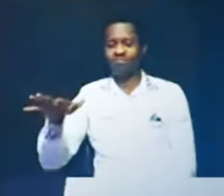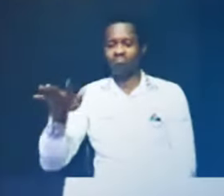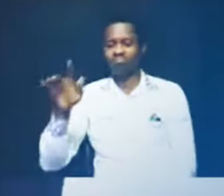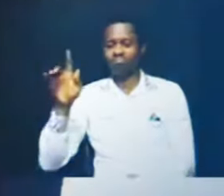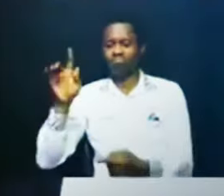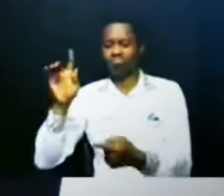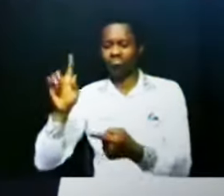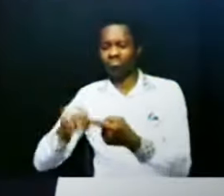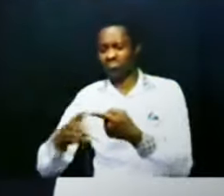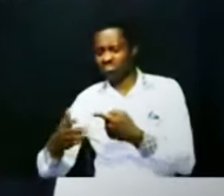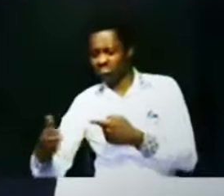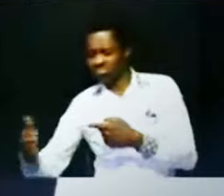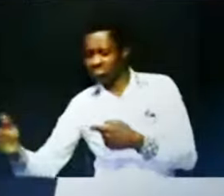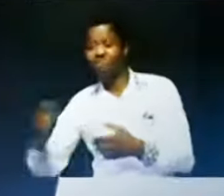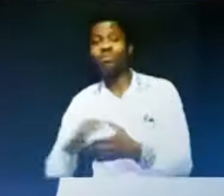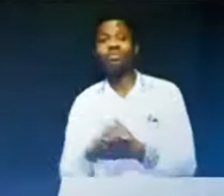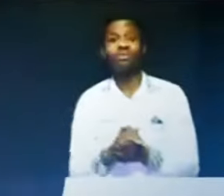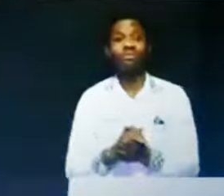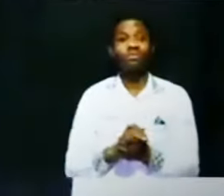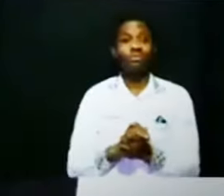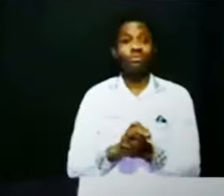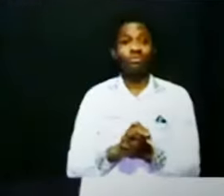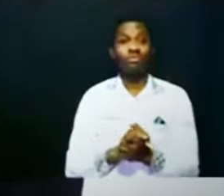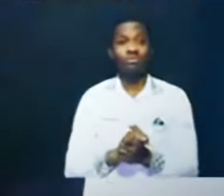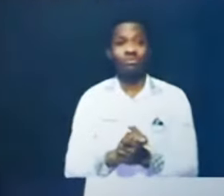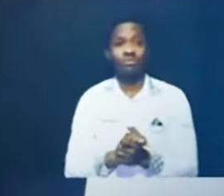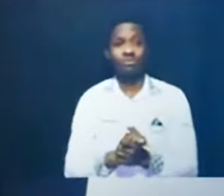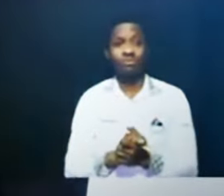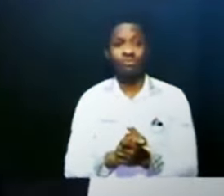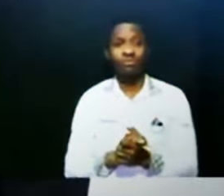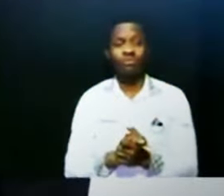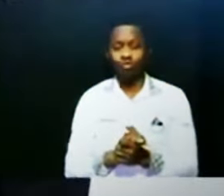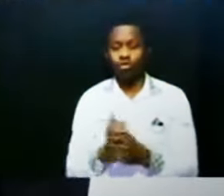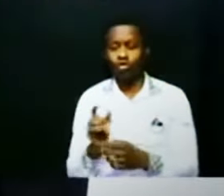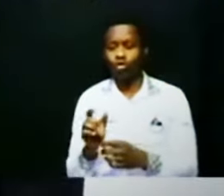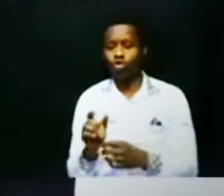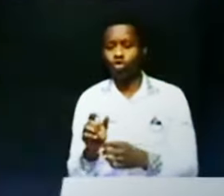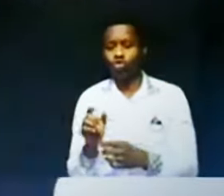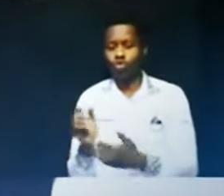55. So I'm going back to the chapter before this.